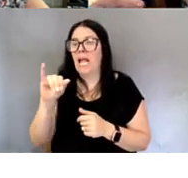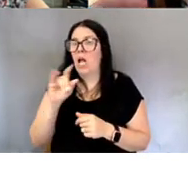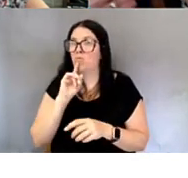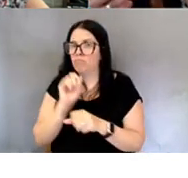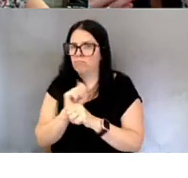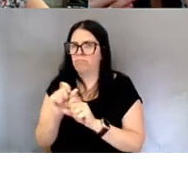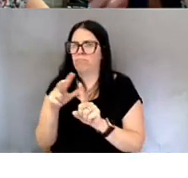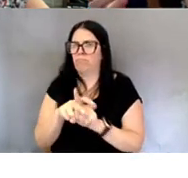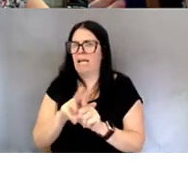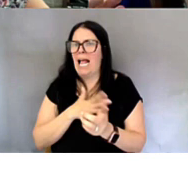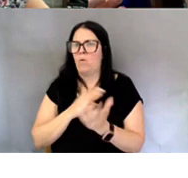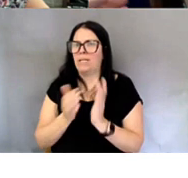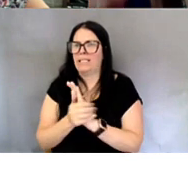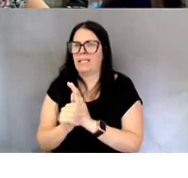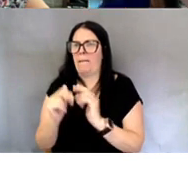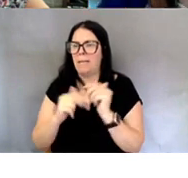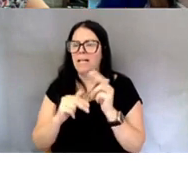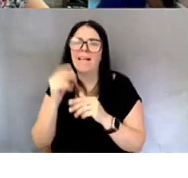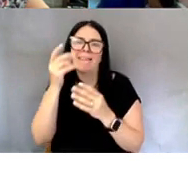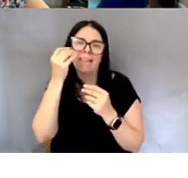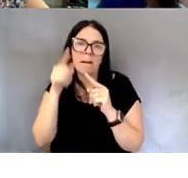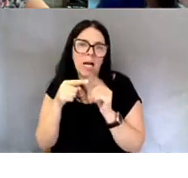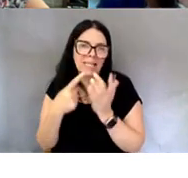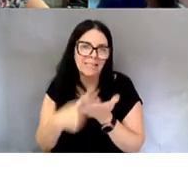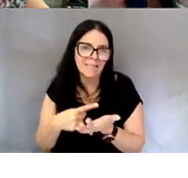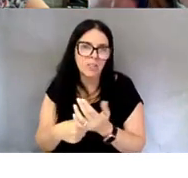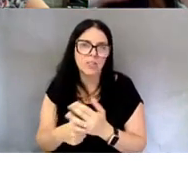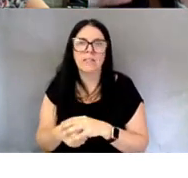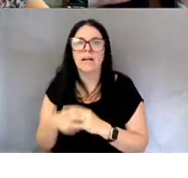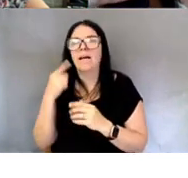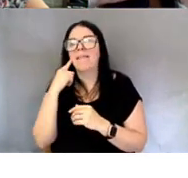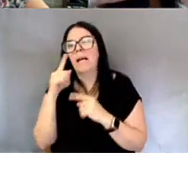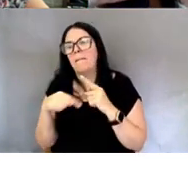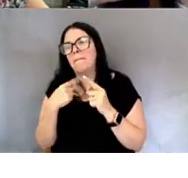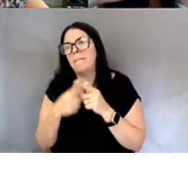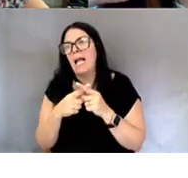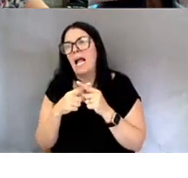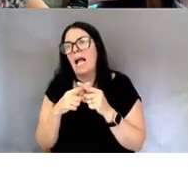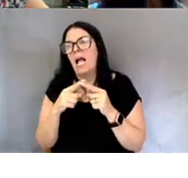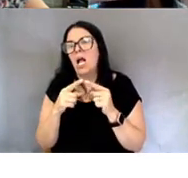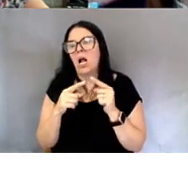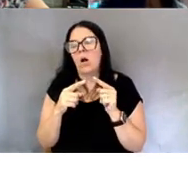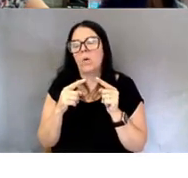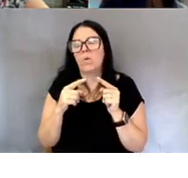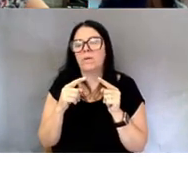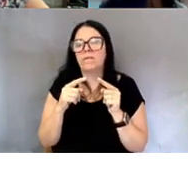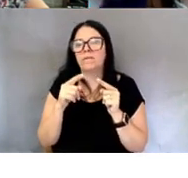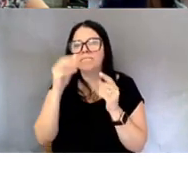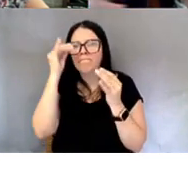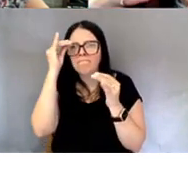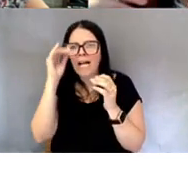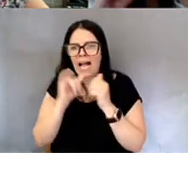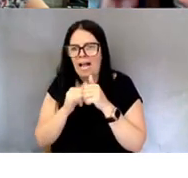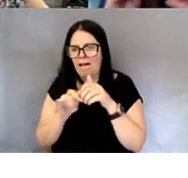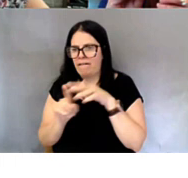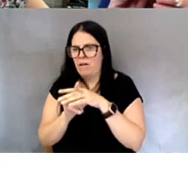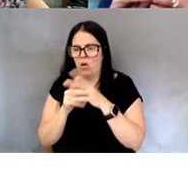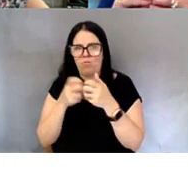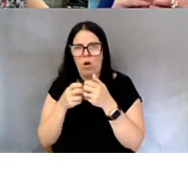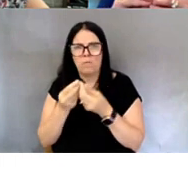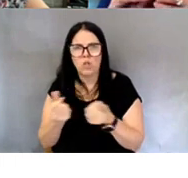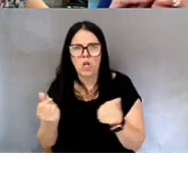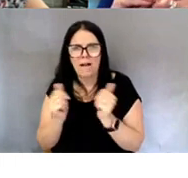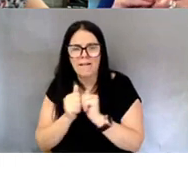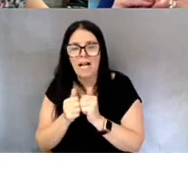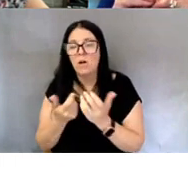building. Think about discussion, think about critical thinking, think about problem solving. When you have learners come together, whether it's